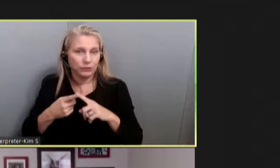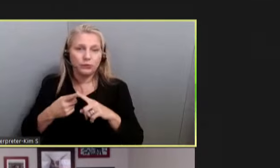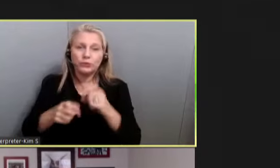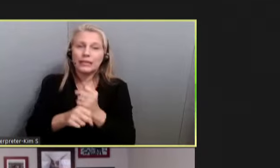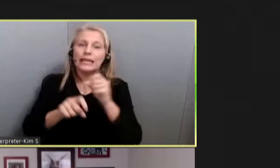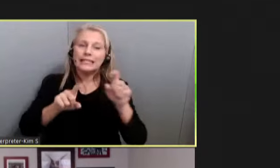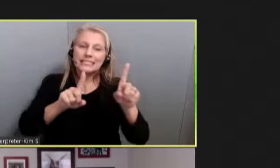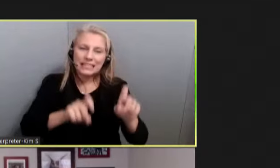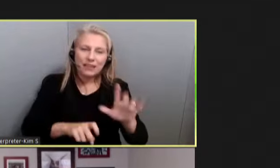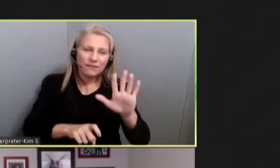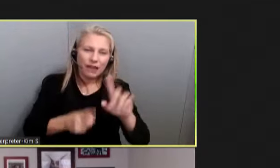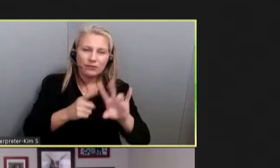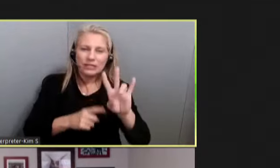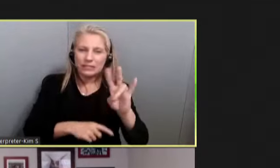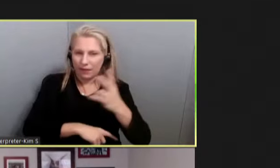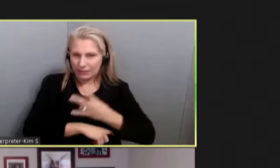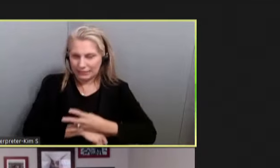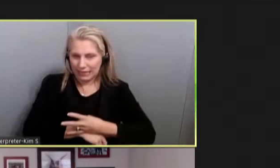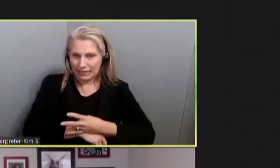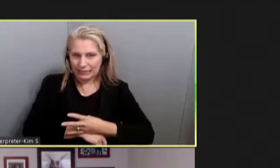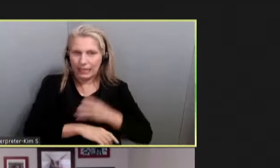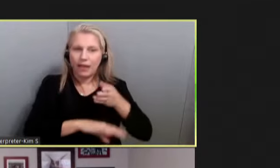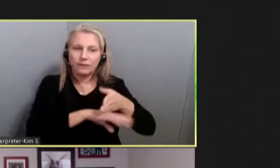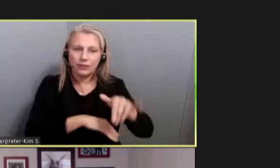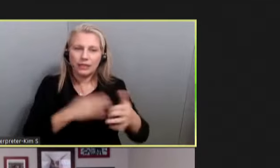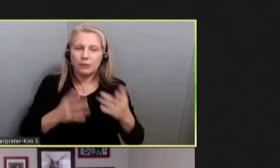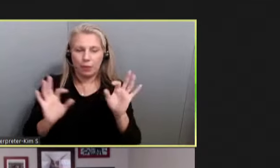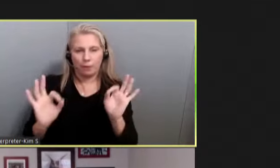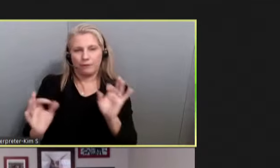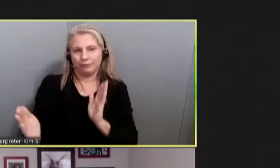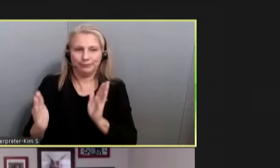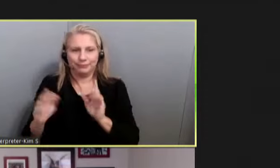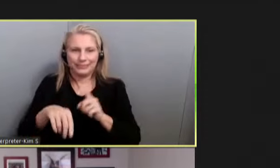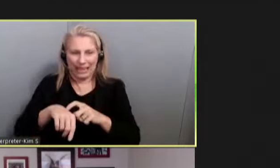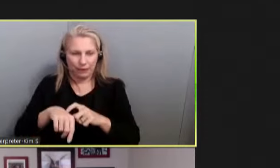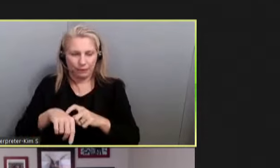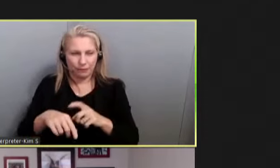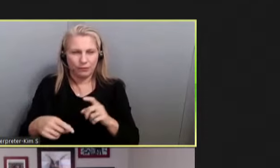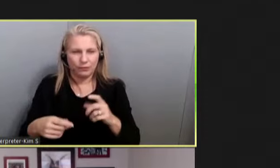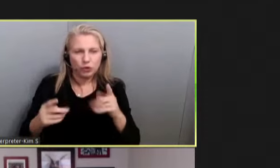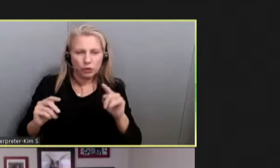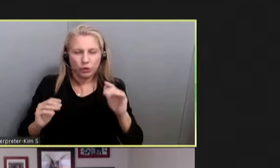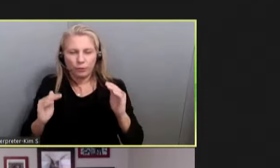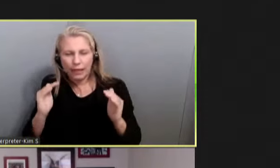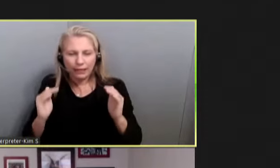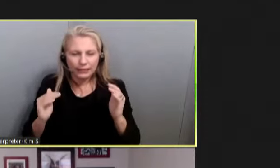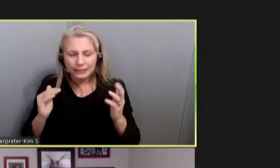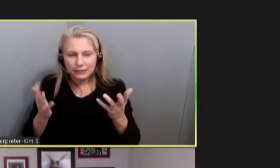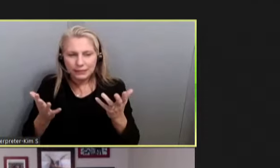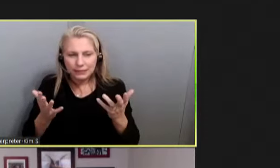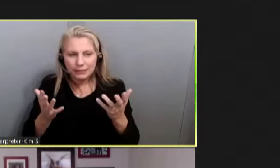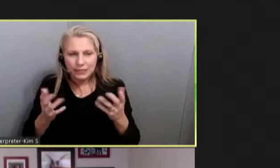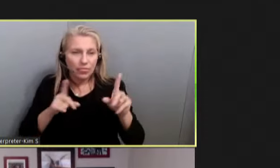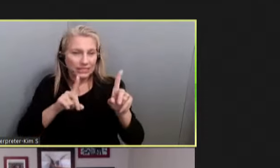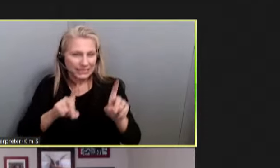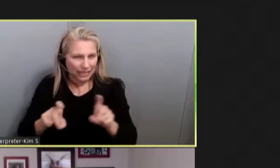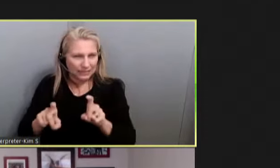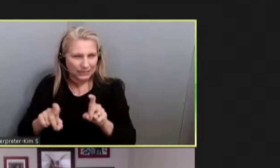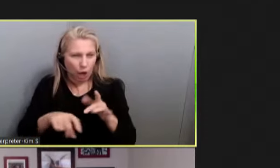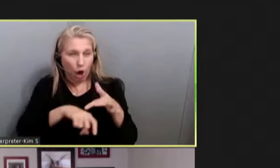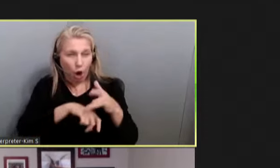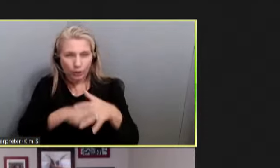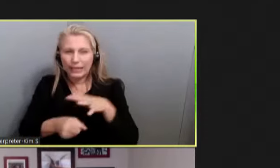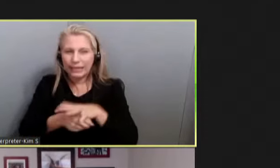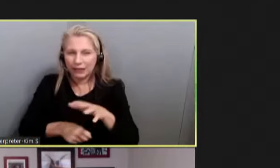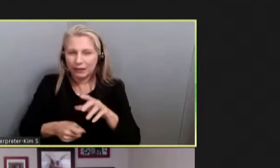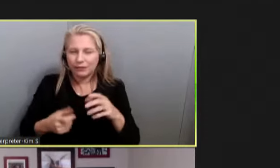days after that exposure occurred. That's probably the ideal time to really try and balance out the, testing early enough